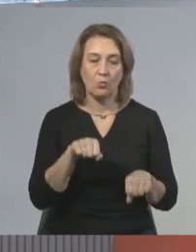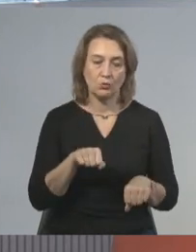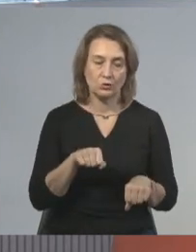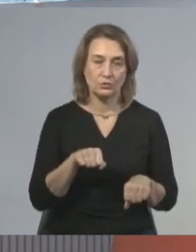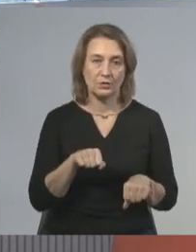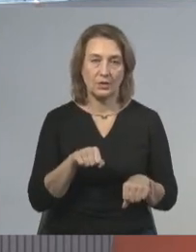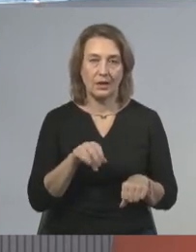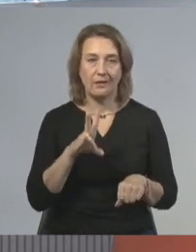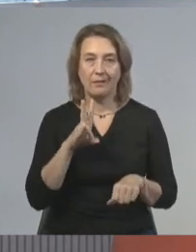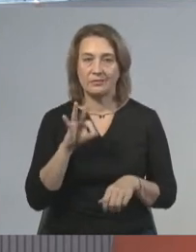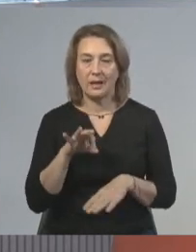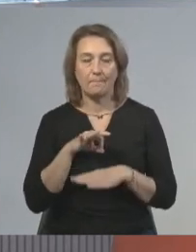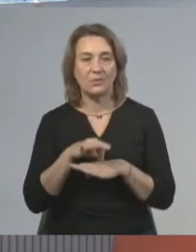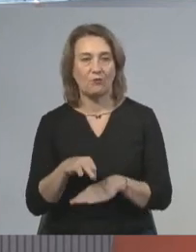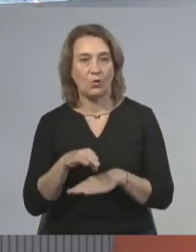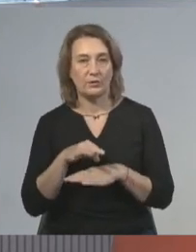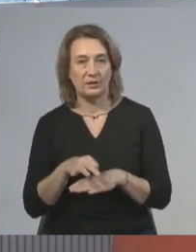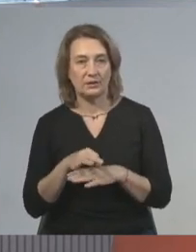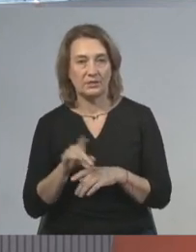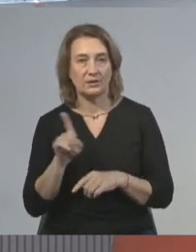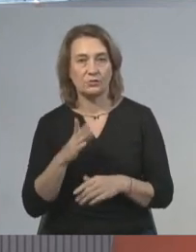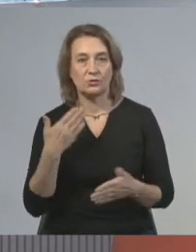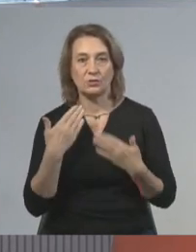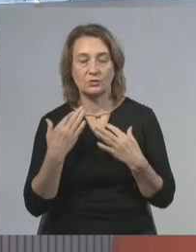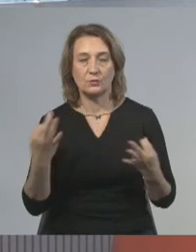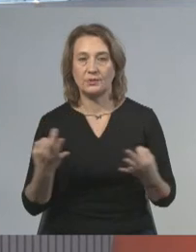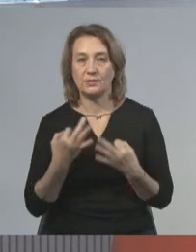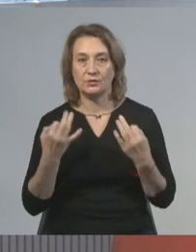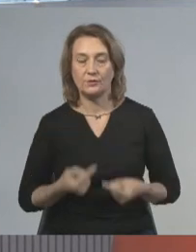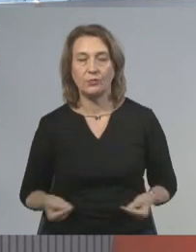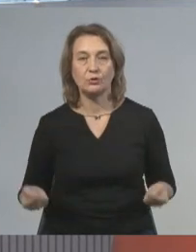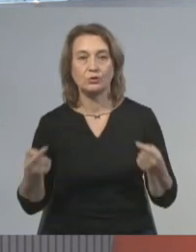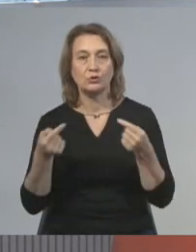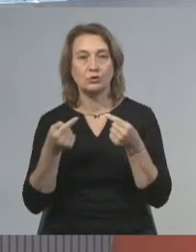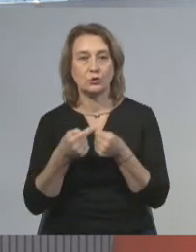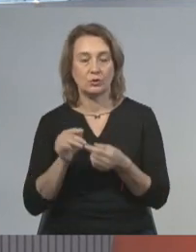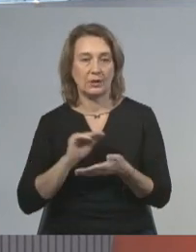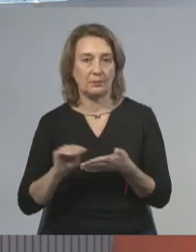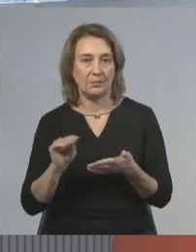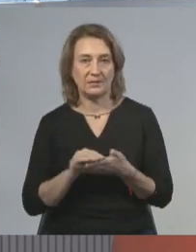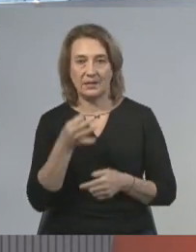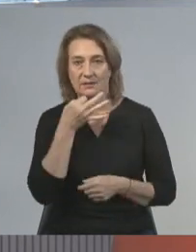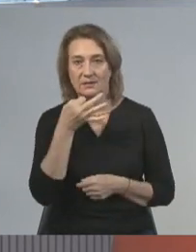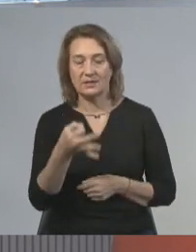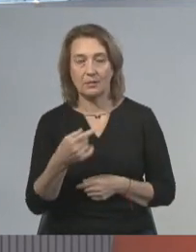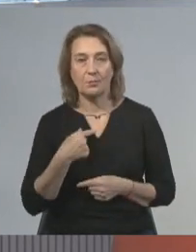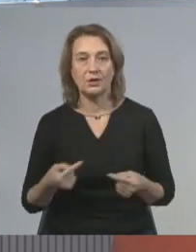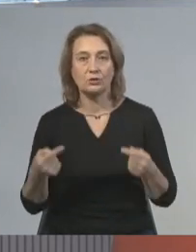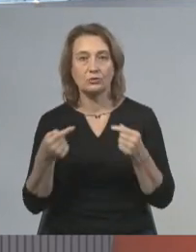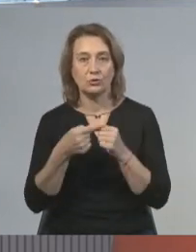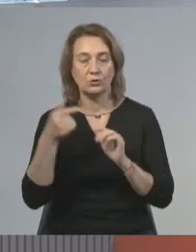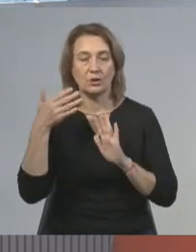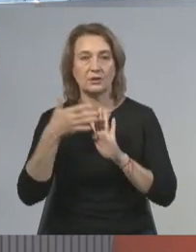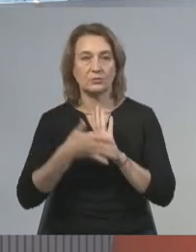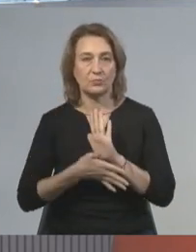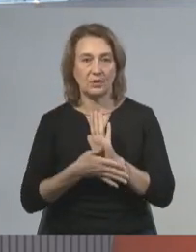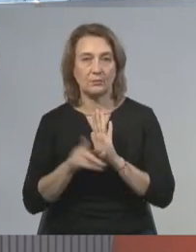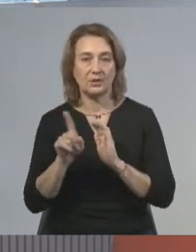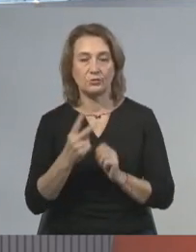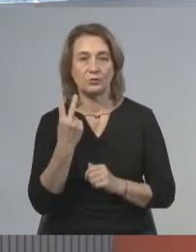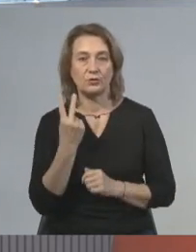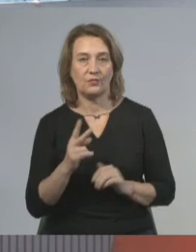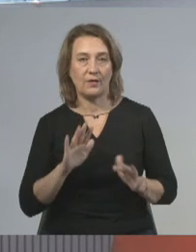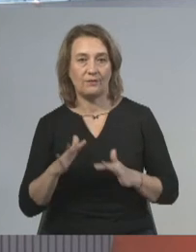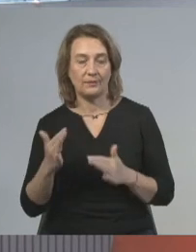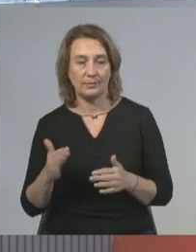cannot be or won't be conducted and as for lockdown measures and not no clear recommendations is